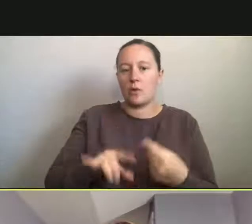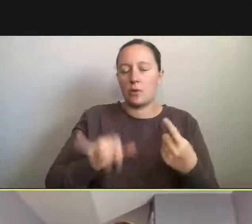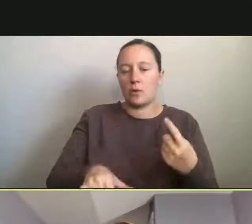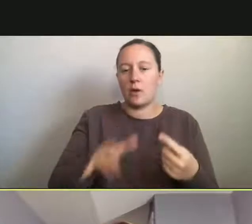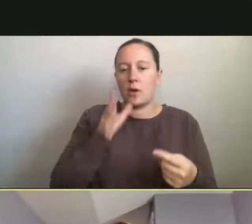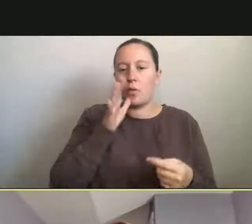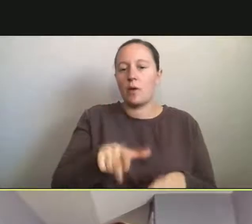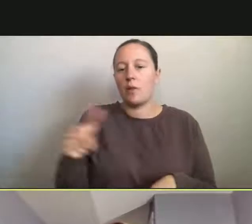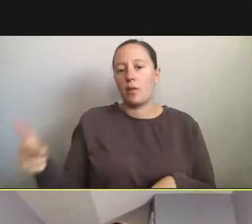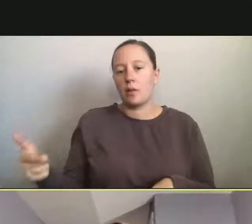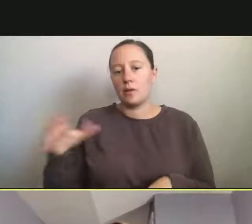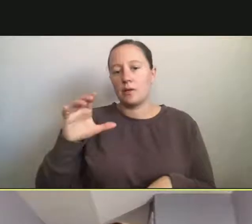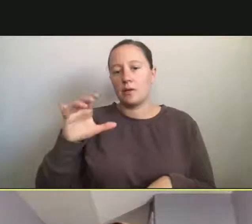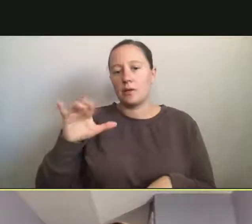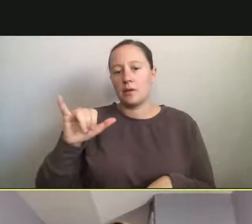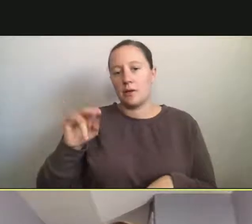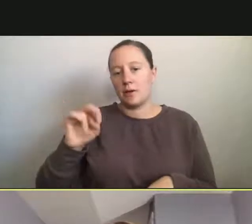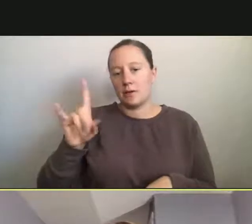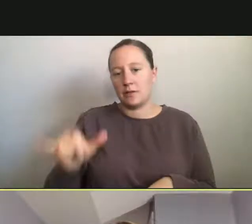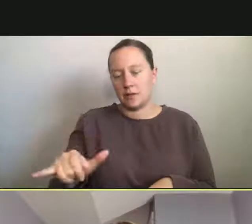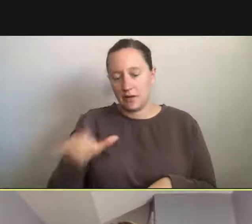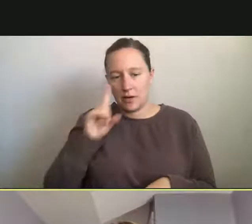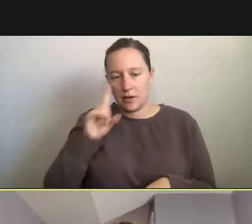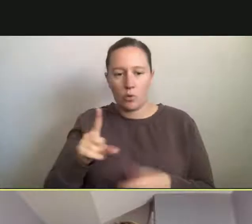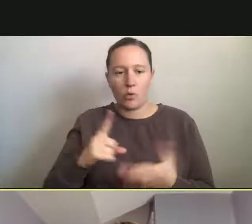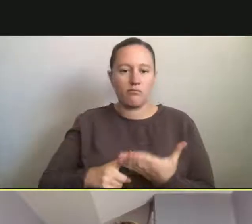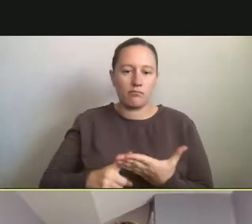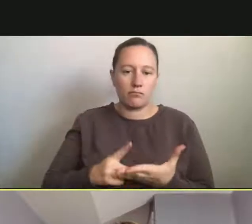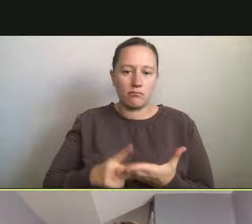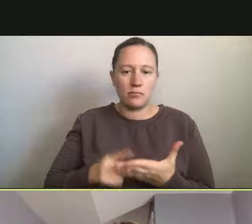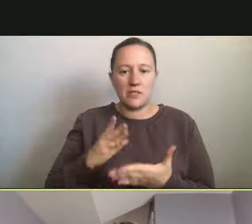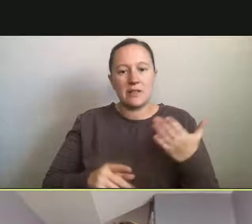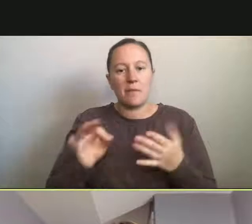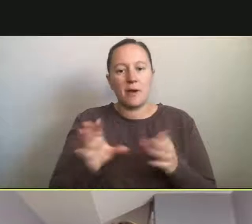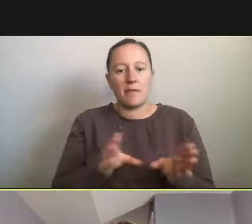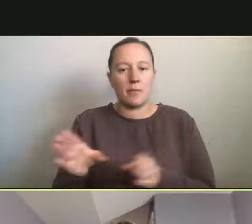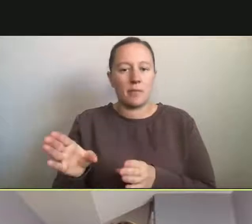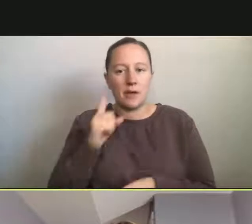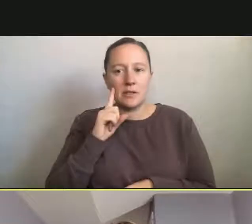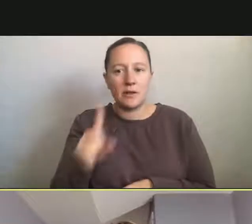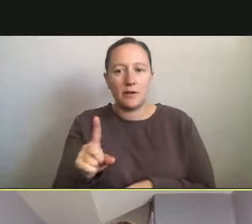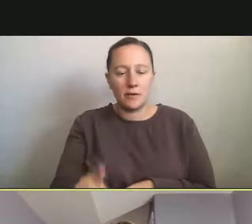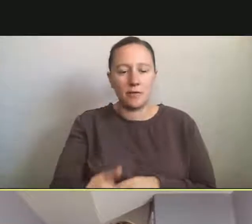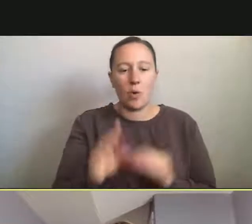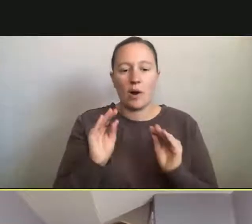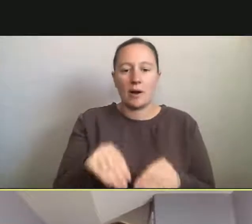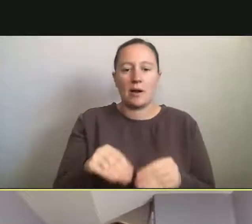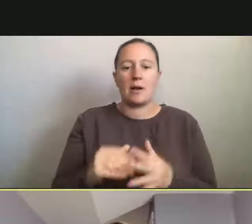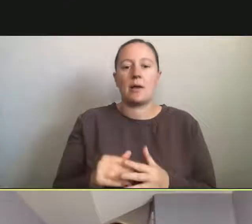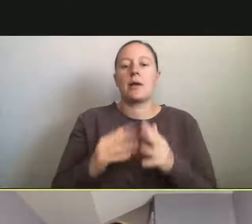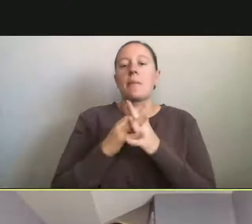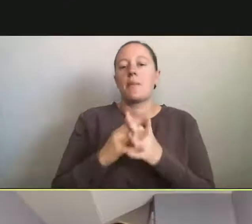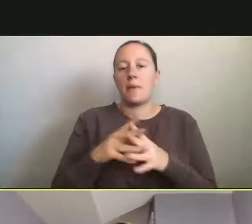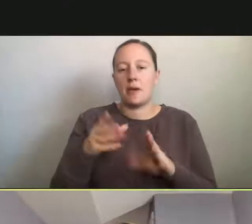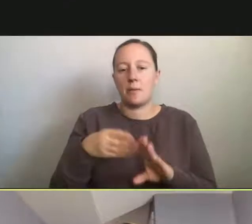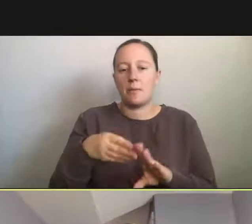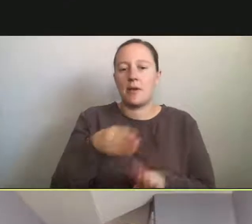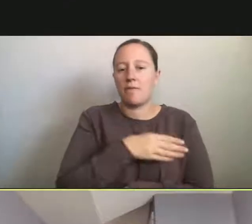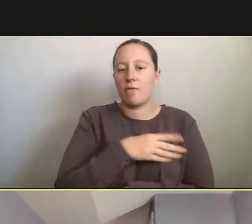it over to Cindy to discuss some of our plans for implementation before we get to